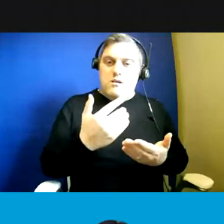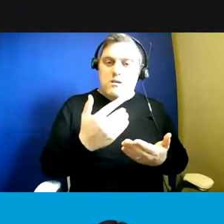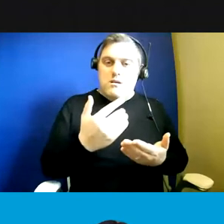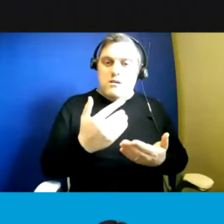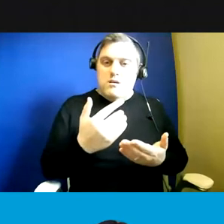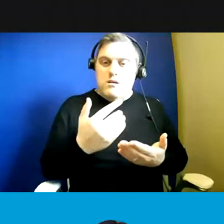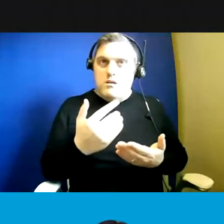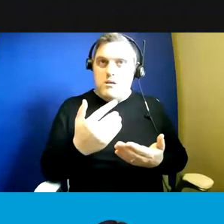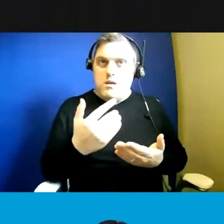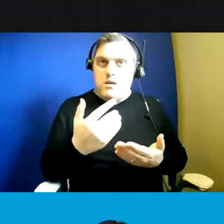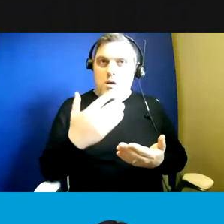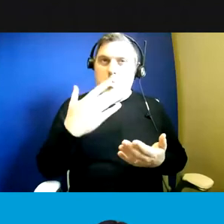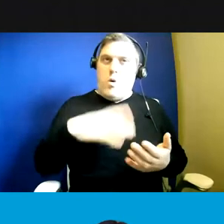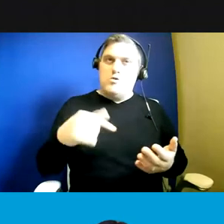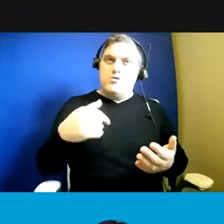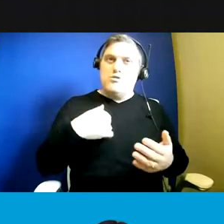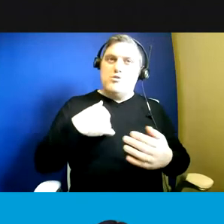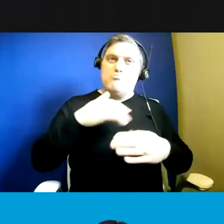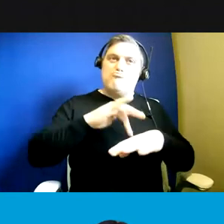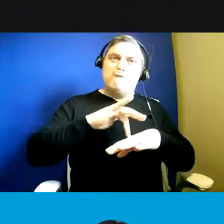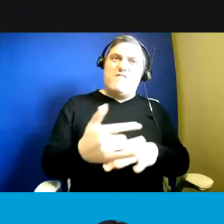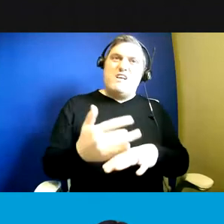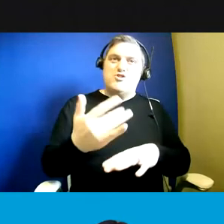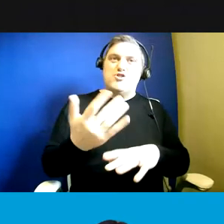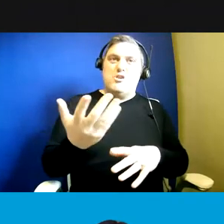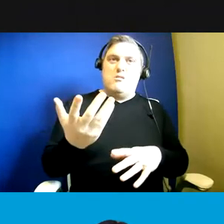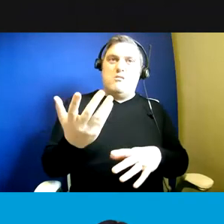if I could have professional guardianship